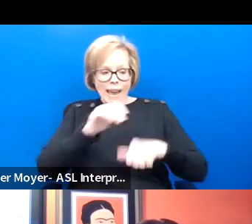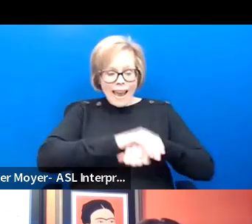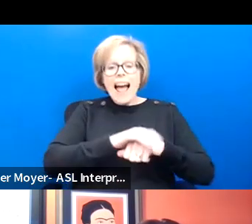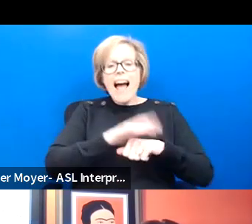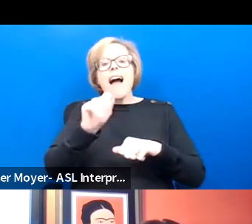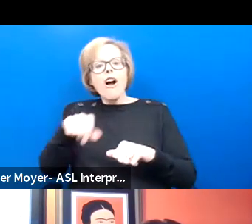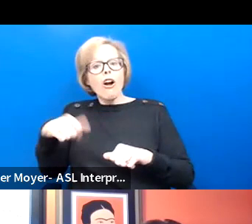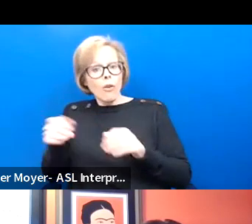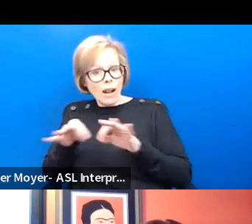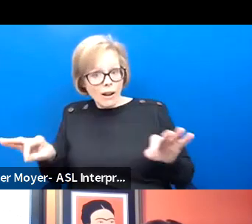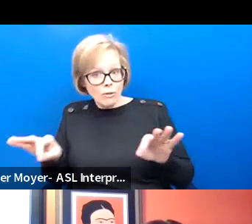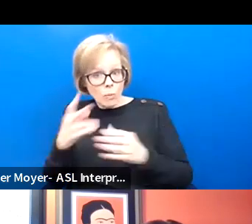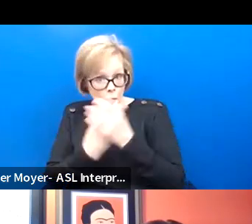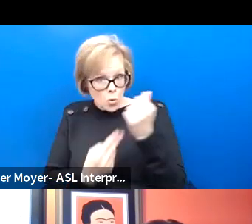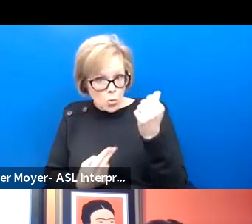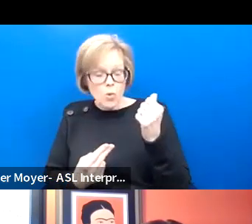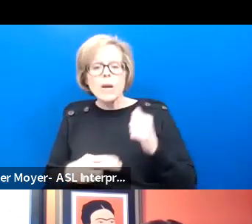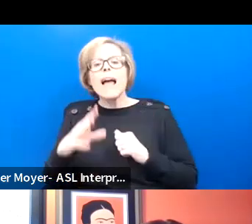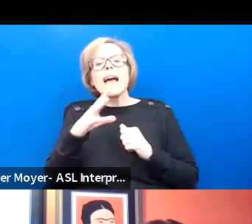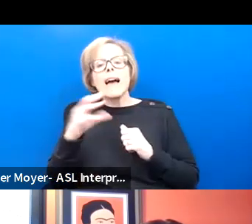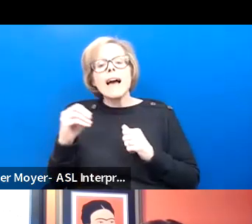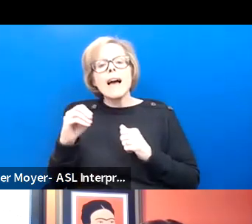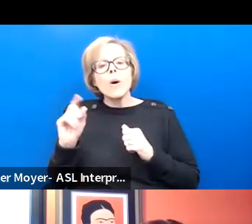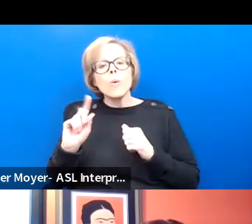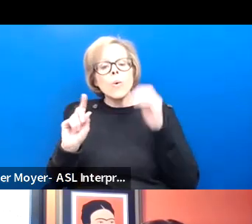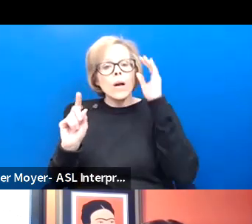language, and where